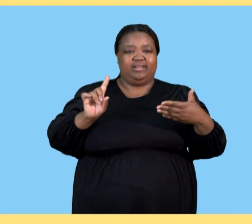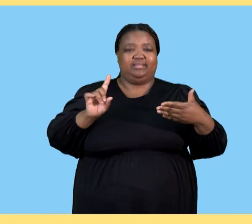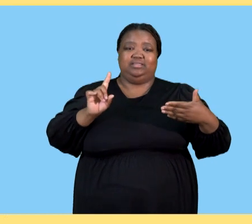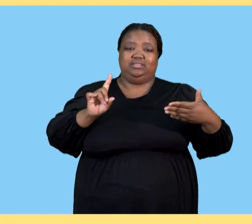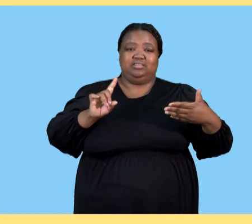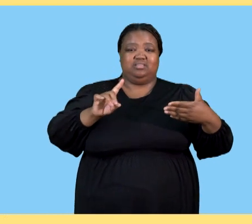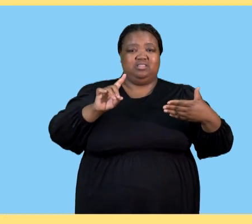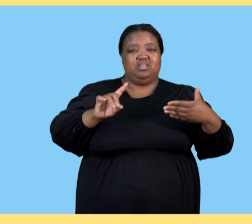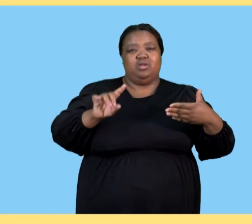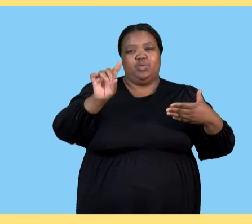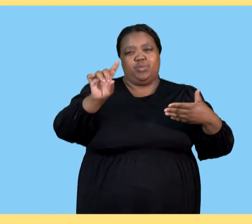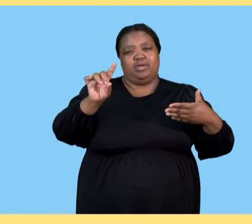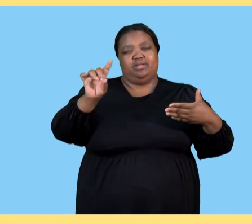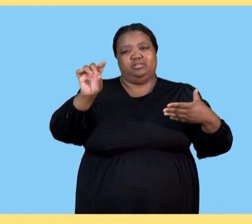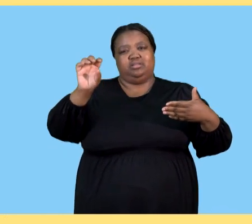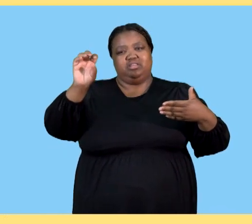recorded. That was in the